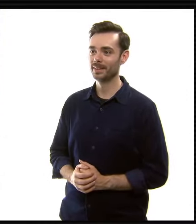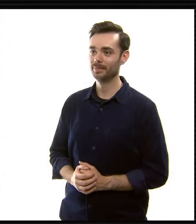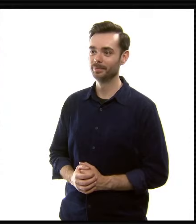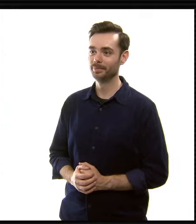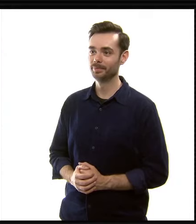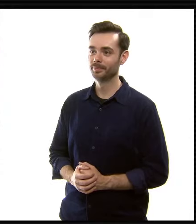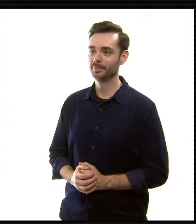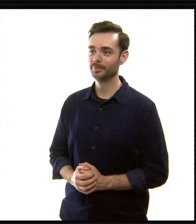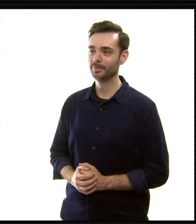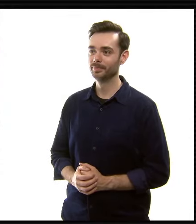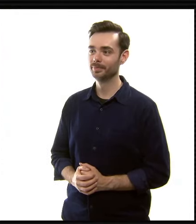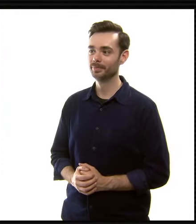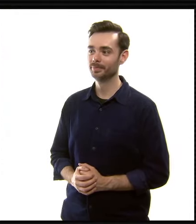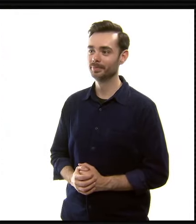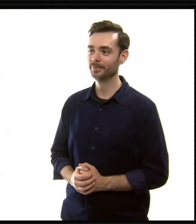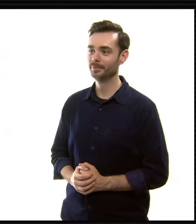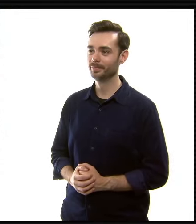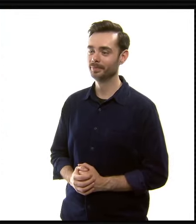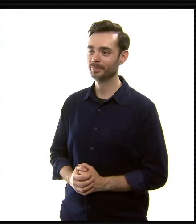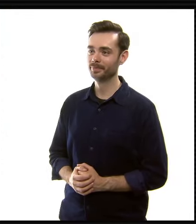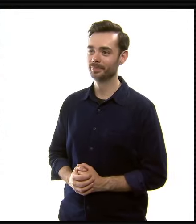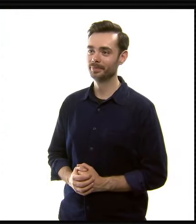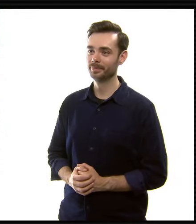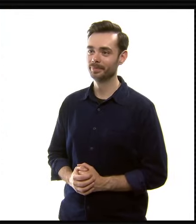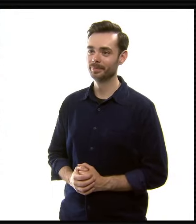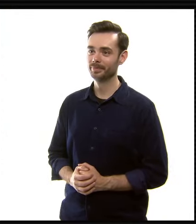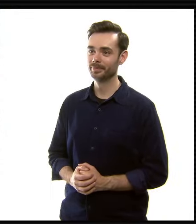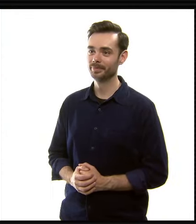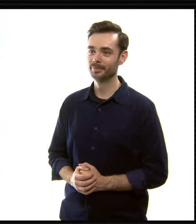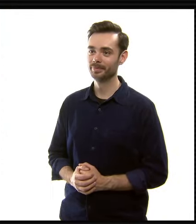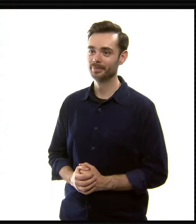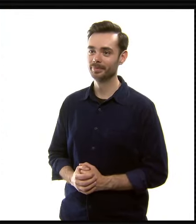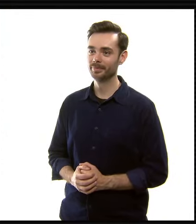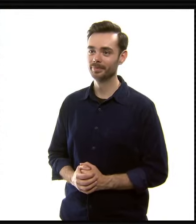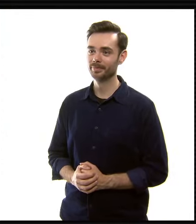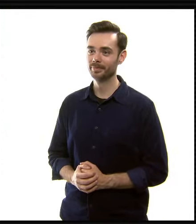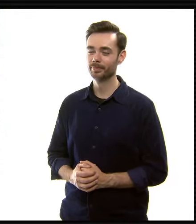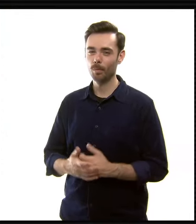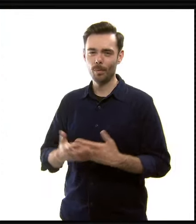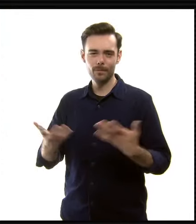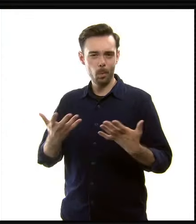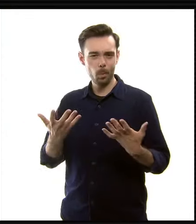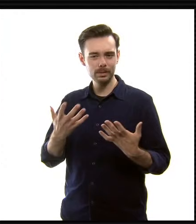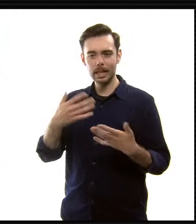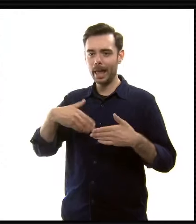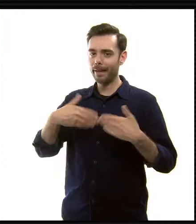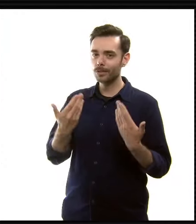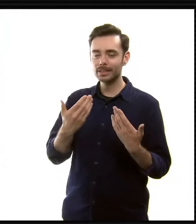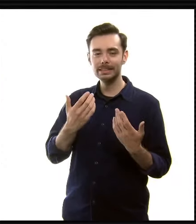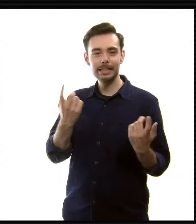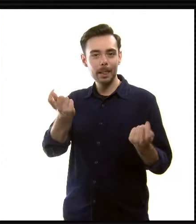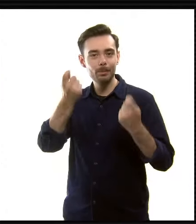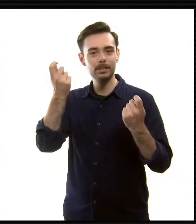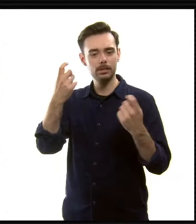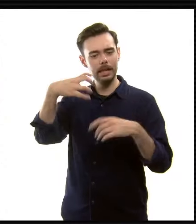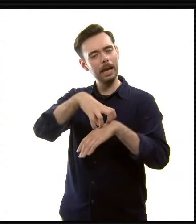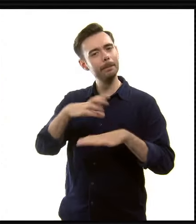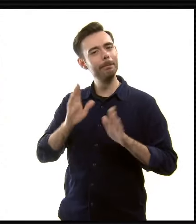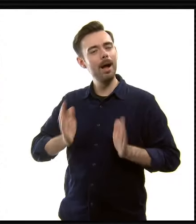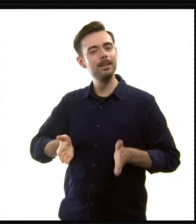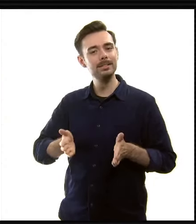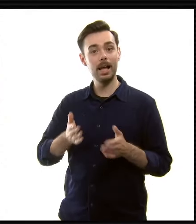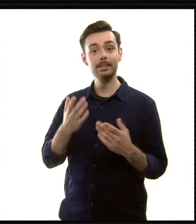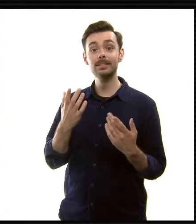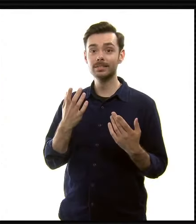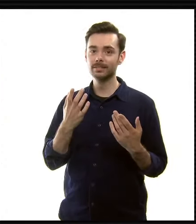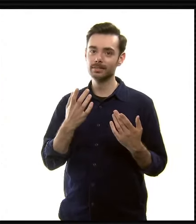What an incredible achievement. Every celebration needs a cake, and every LEGO Master deserves recognition. So bring